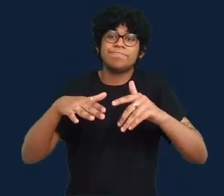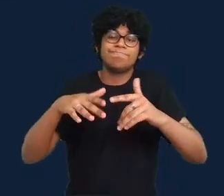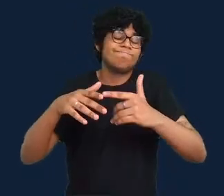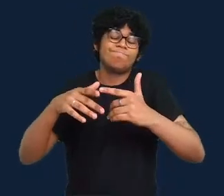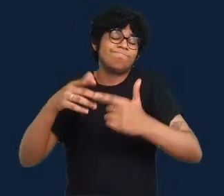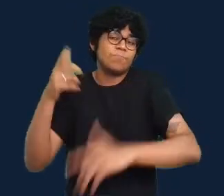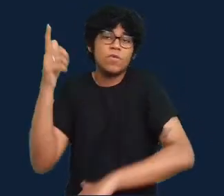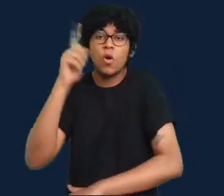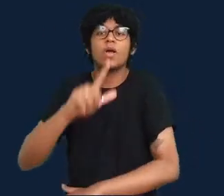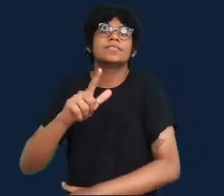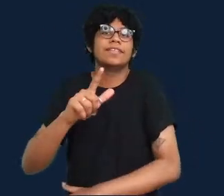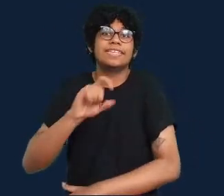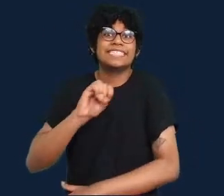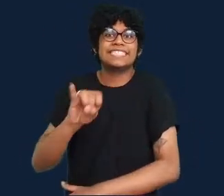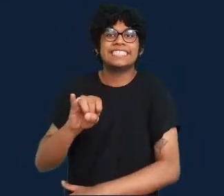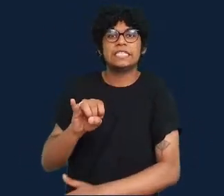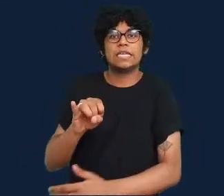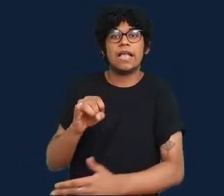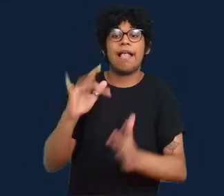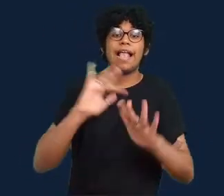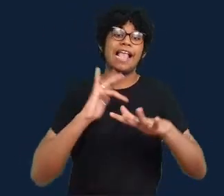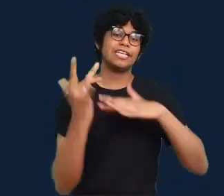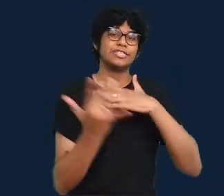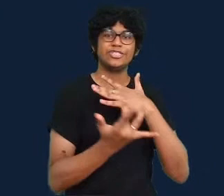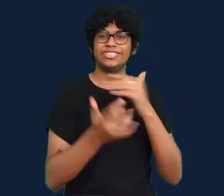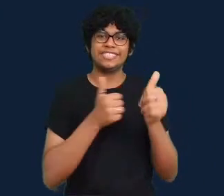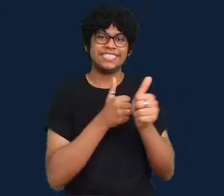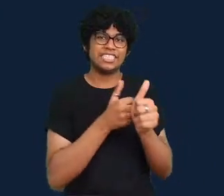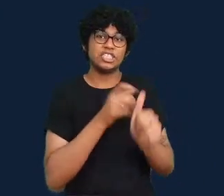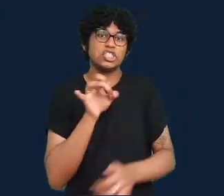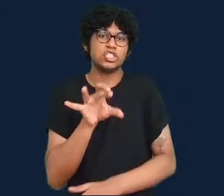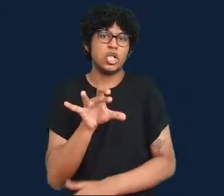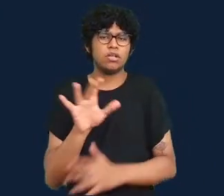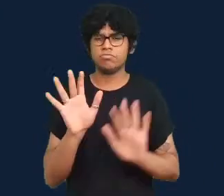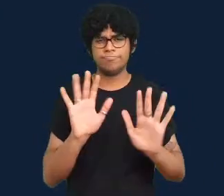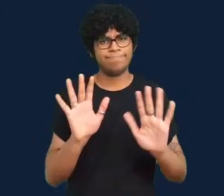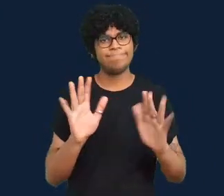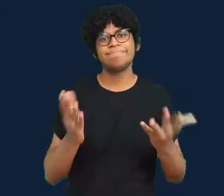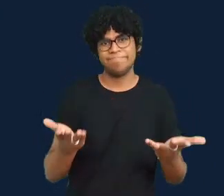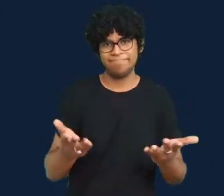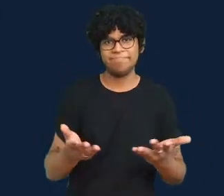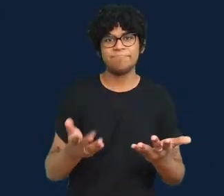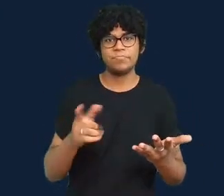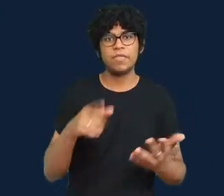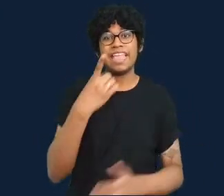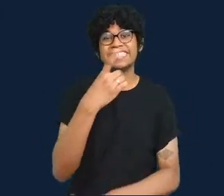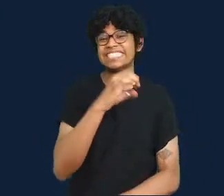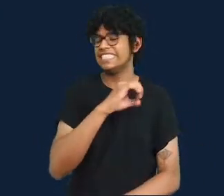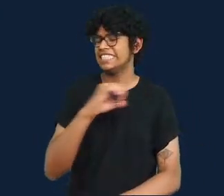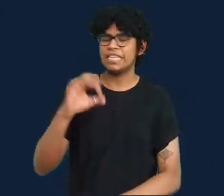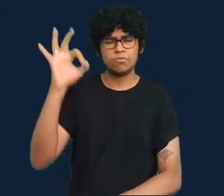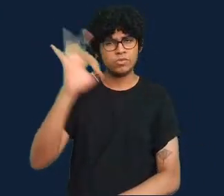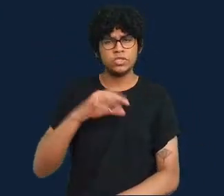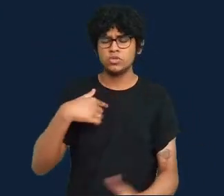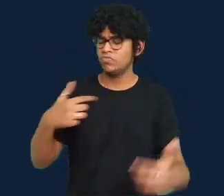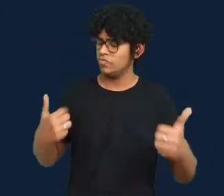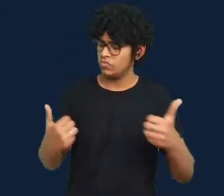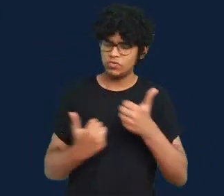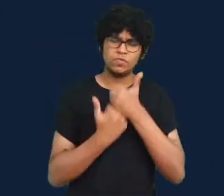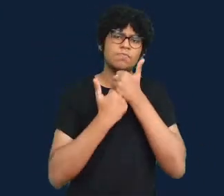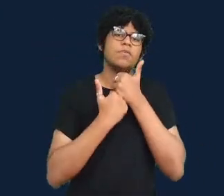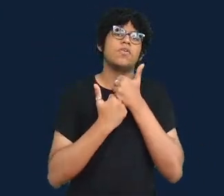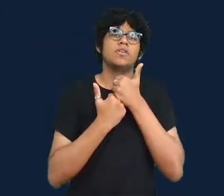yeah, 100%. I think I definitely support merging the explanatory with